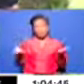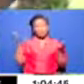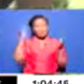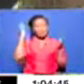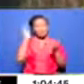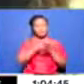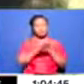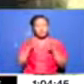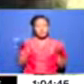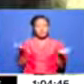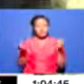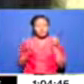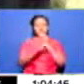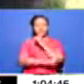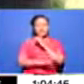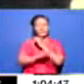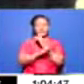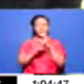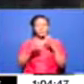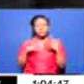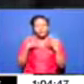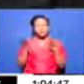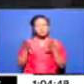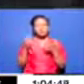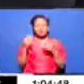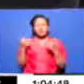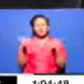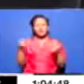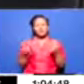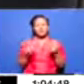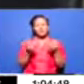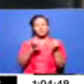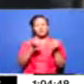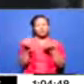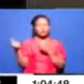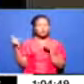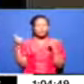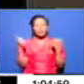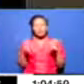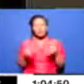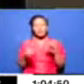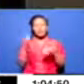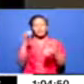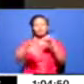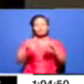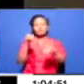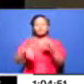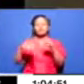regulatory space and environment to deal with any challenges that may arise from the elections management.